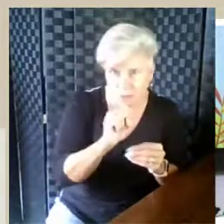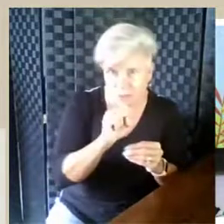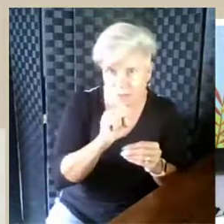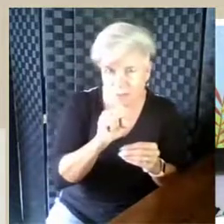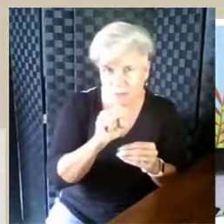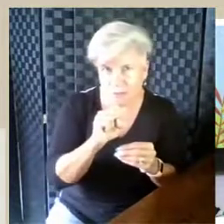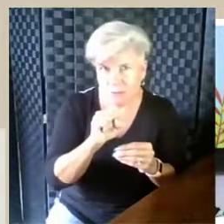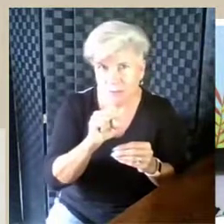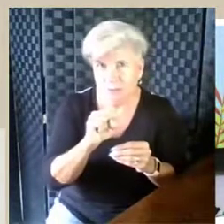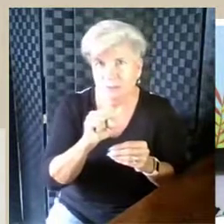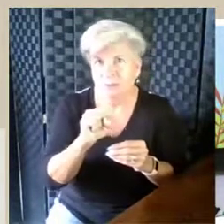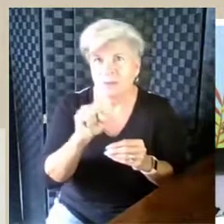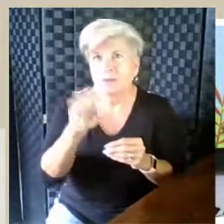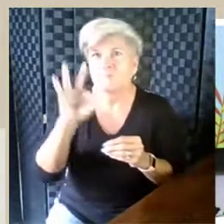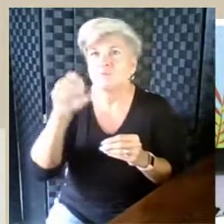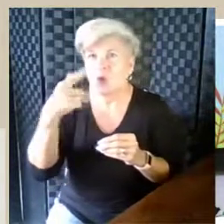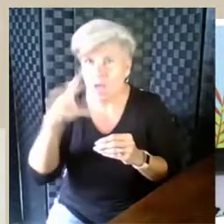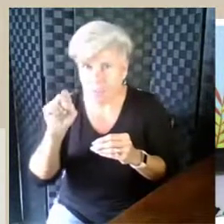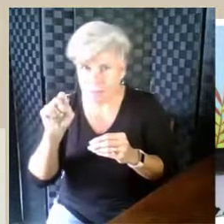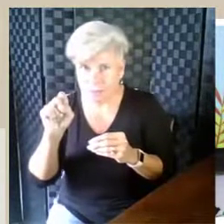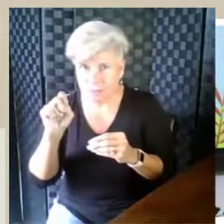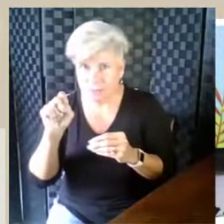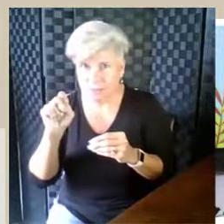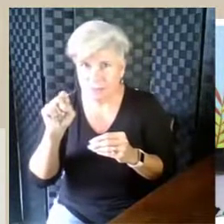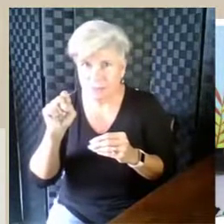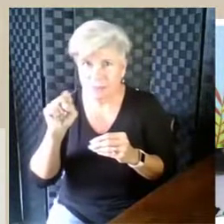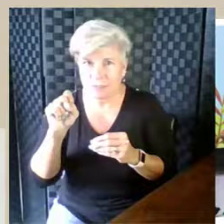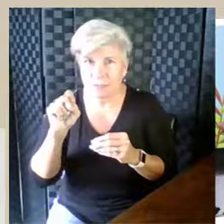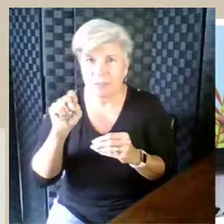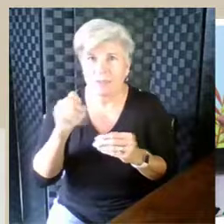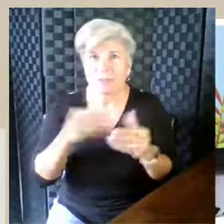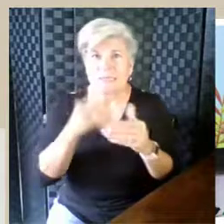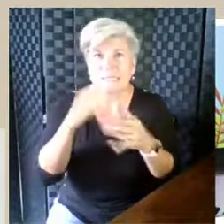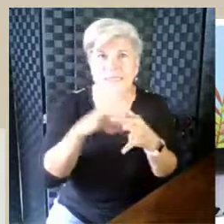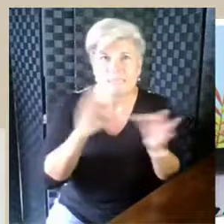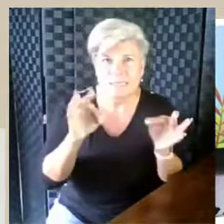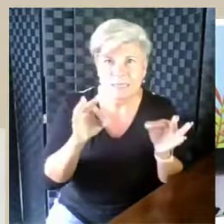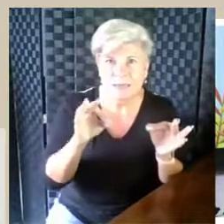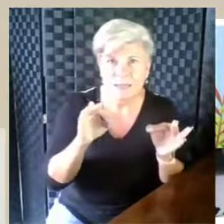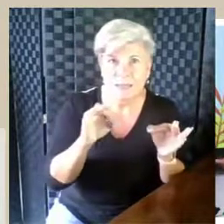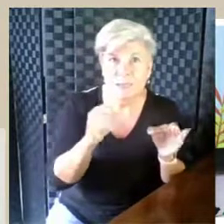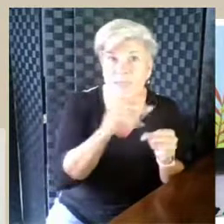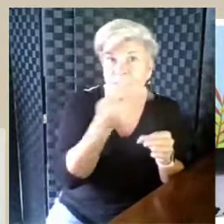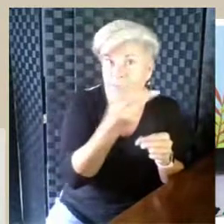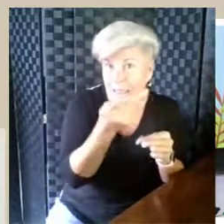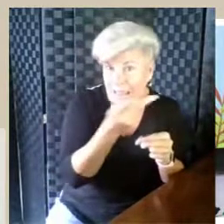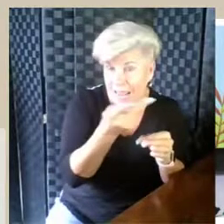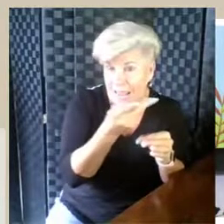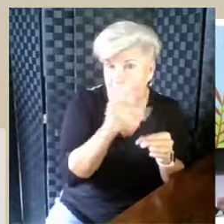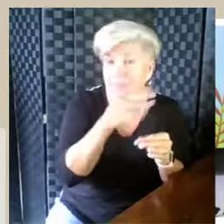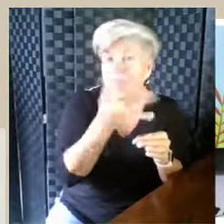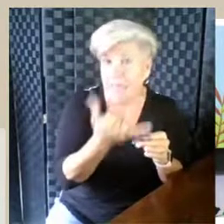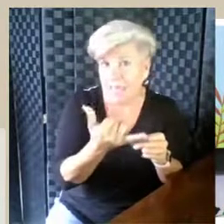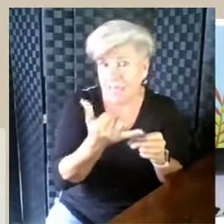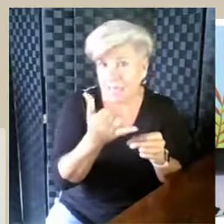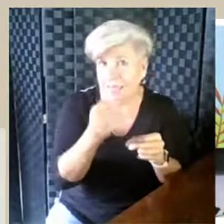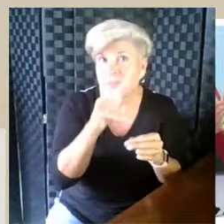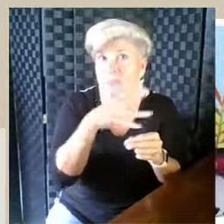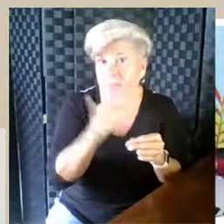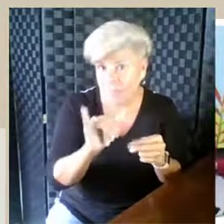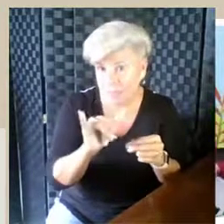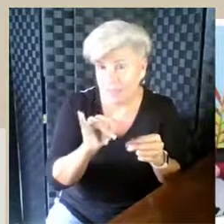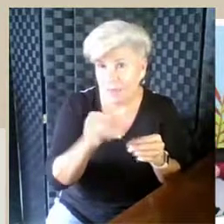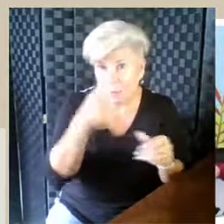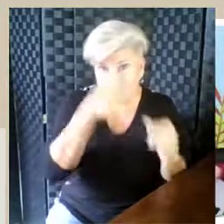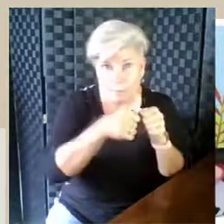frogs and frogs. And the next sentence, they start off with they. Now remember,